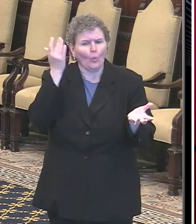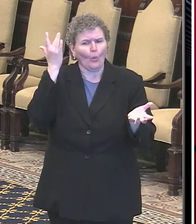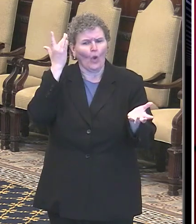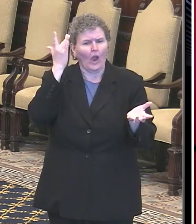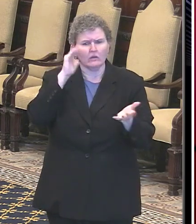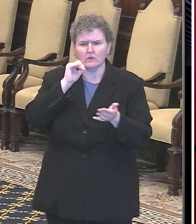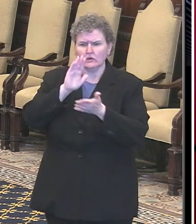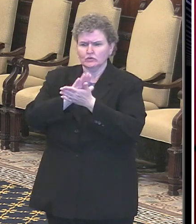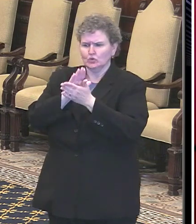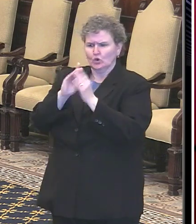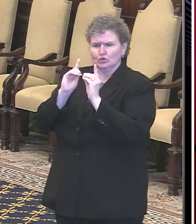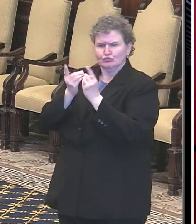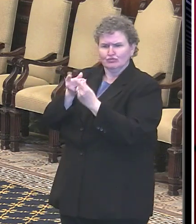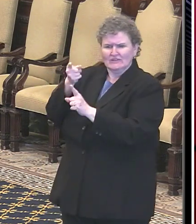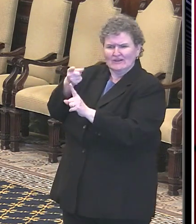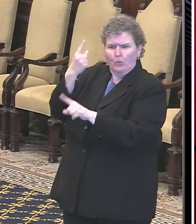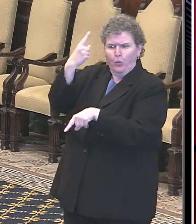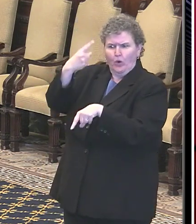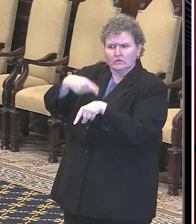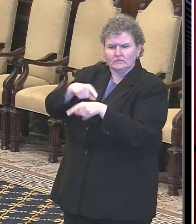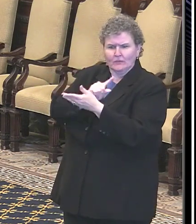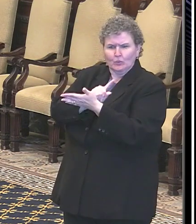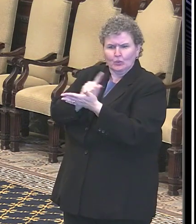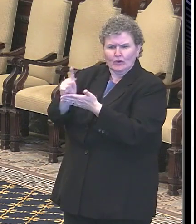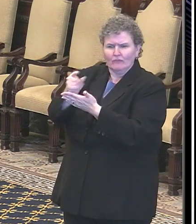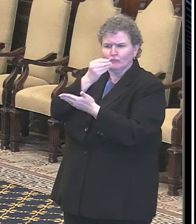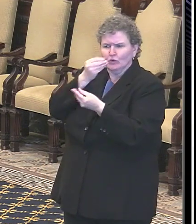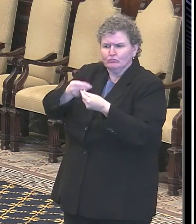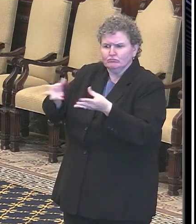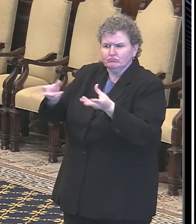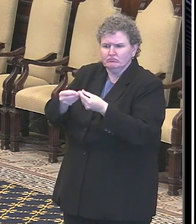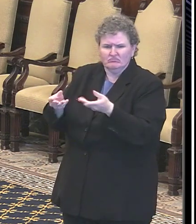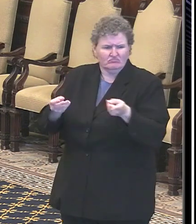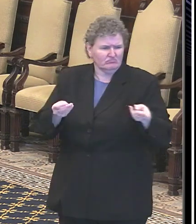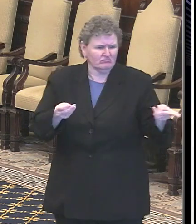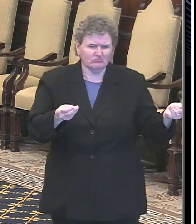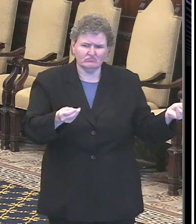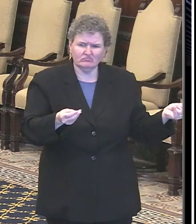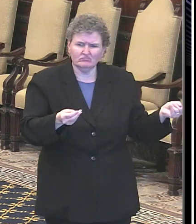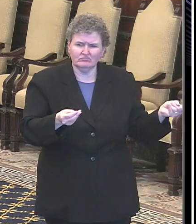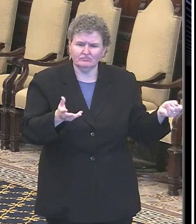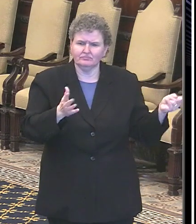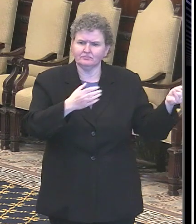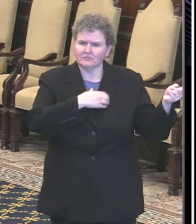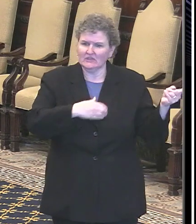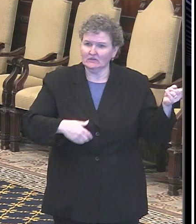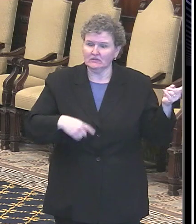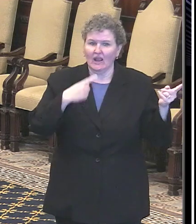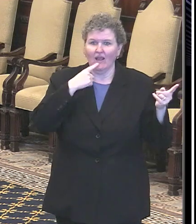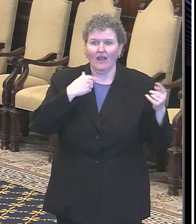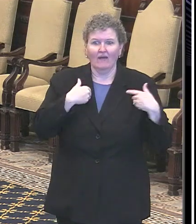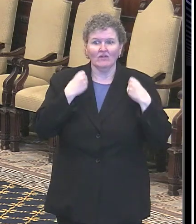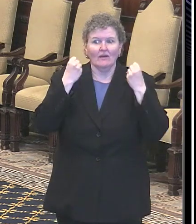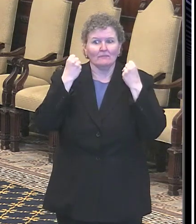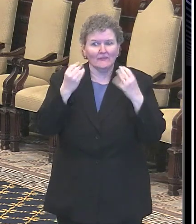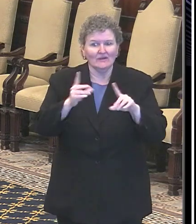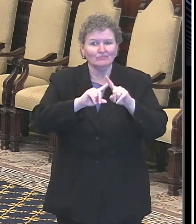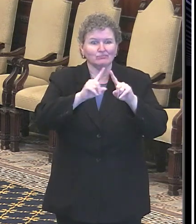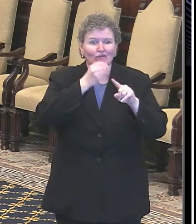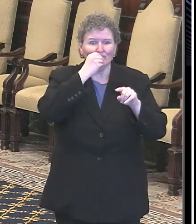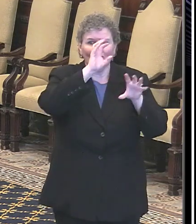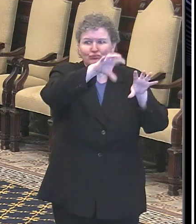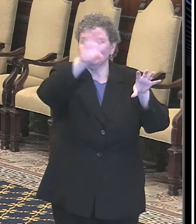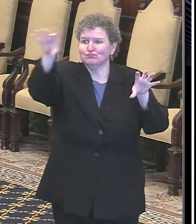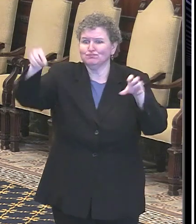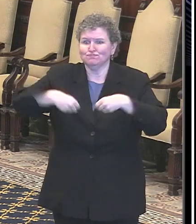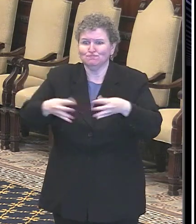1 time a week. Well, we have a lot of food distribution locations in practically every